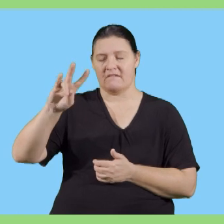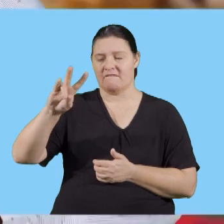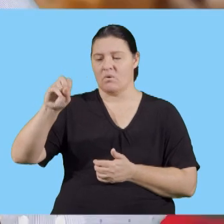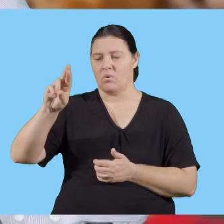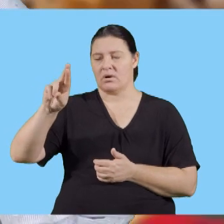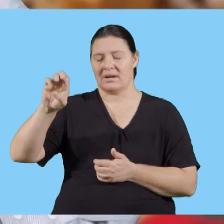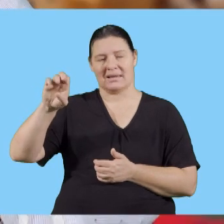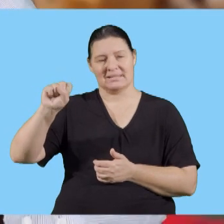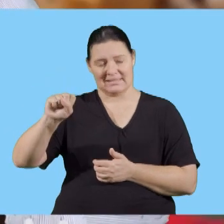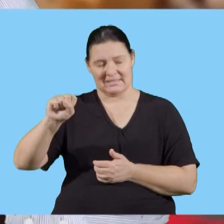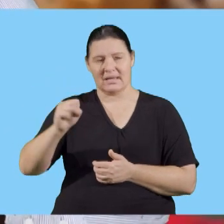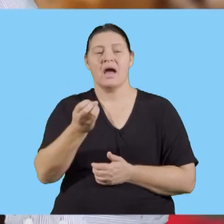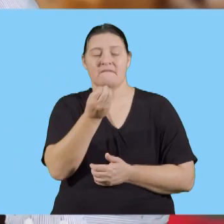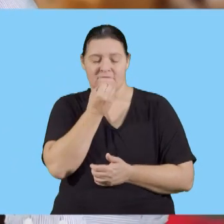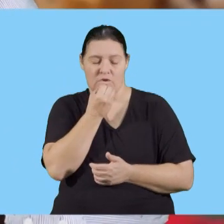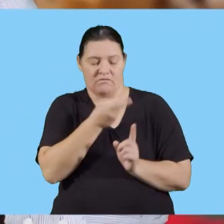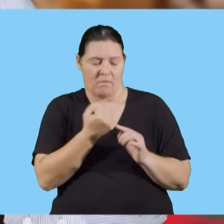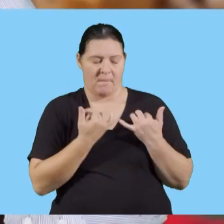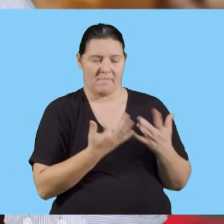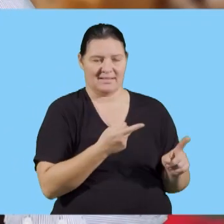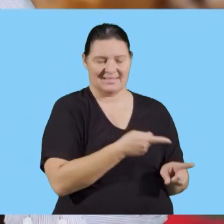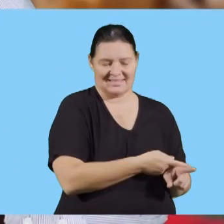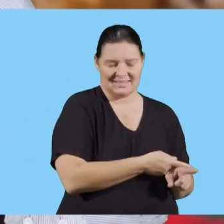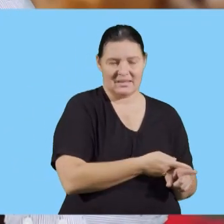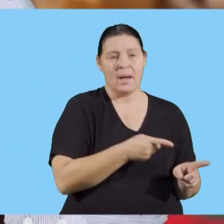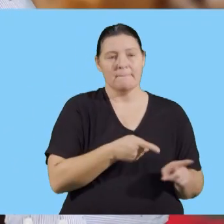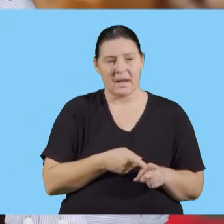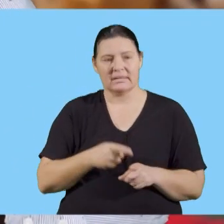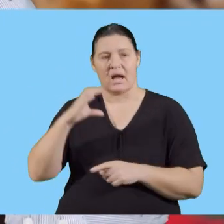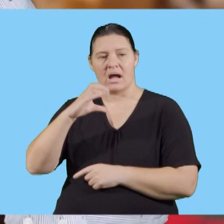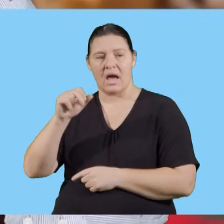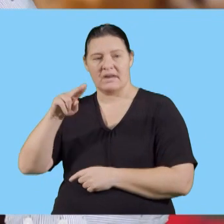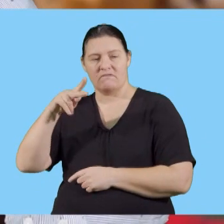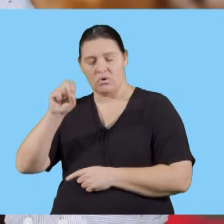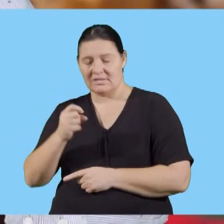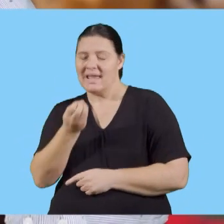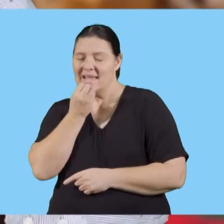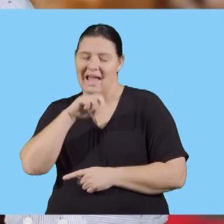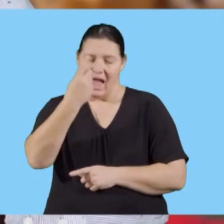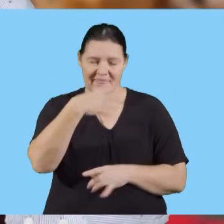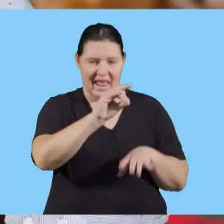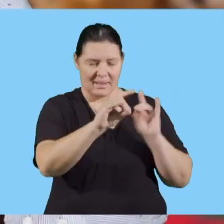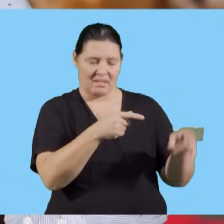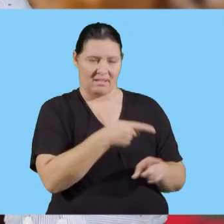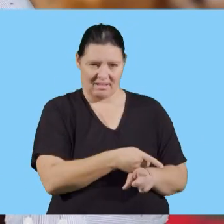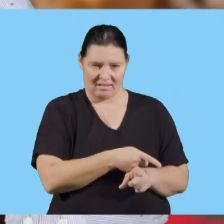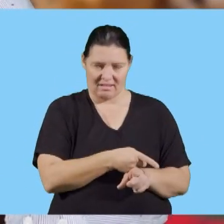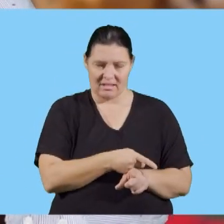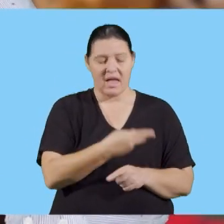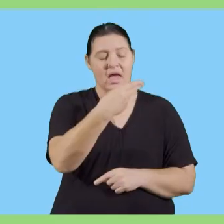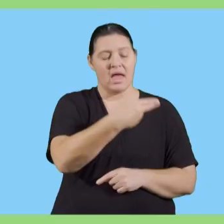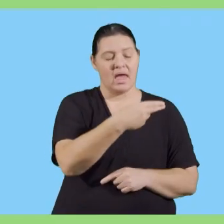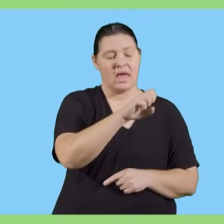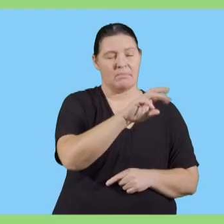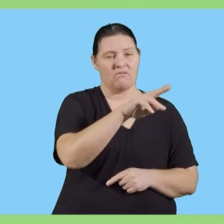energy. Now, a herbivore is an animal that feeds only on plants or that eats only plants, whereas